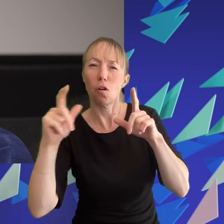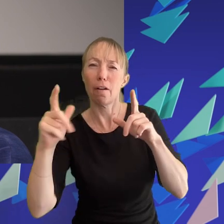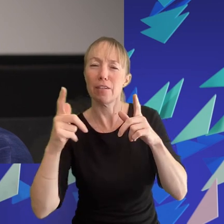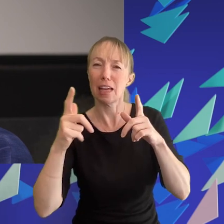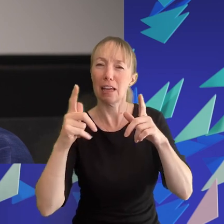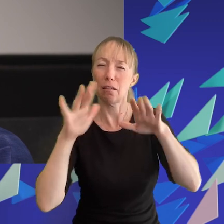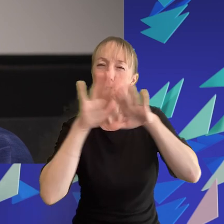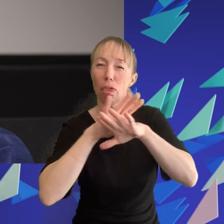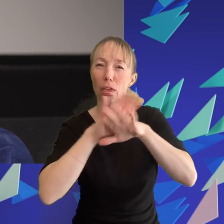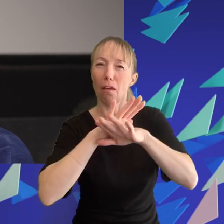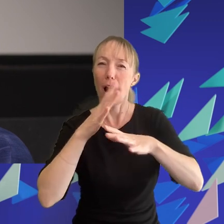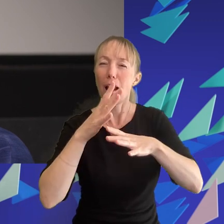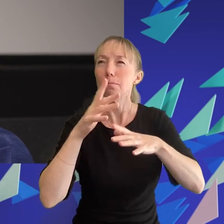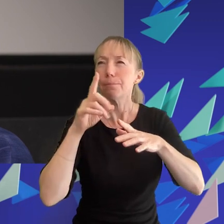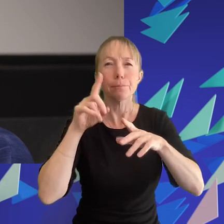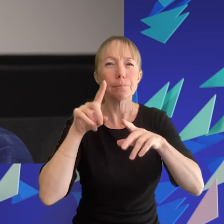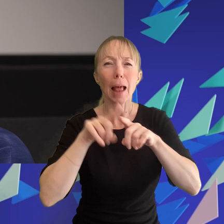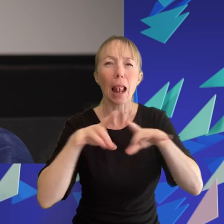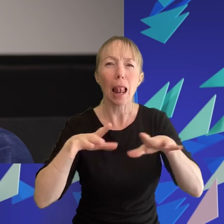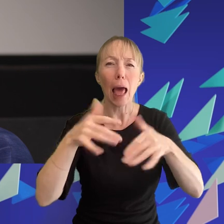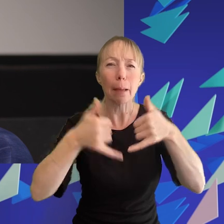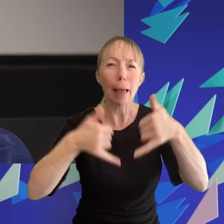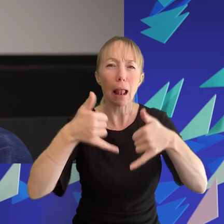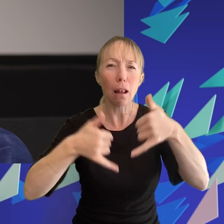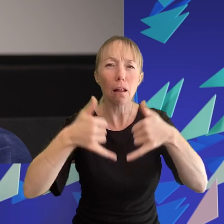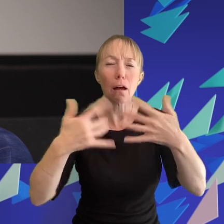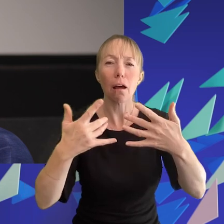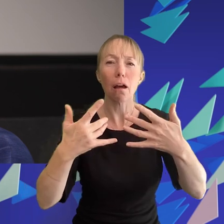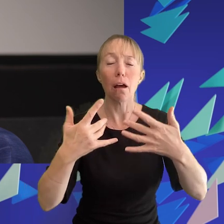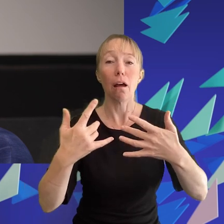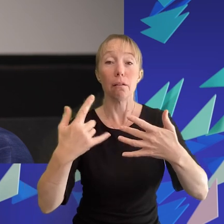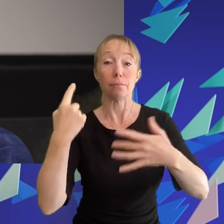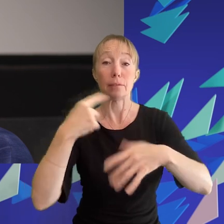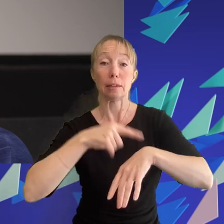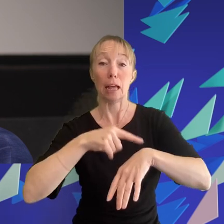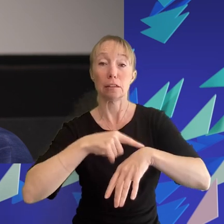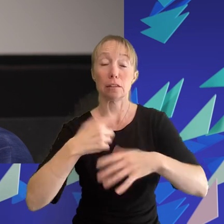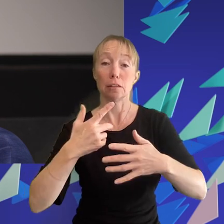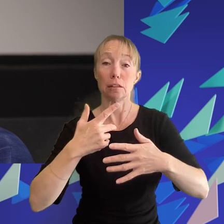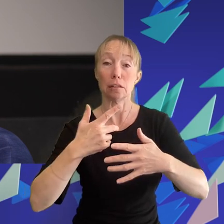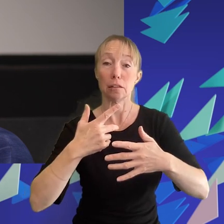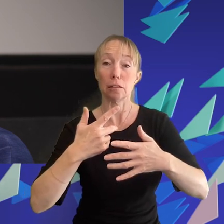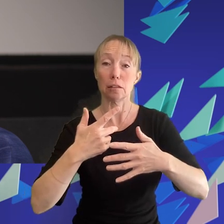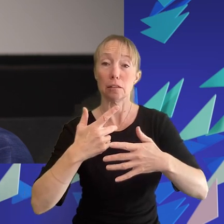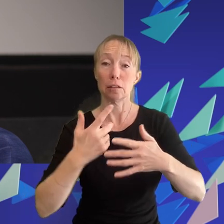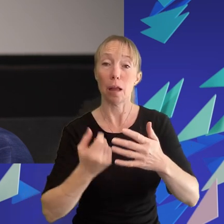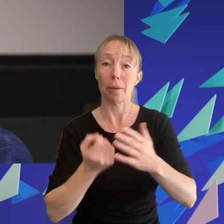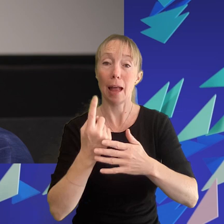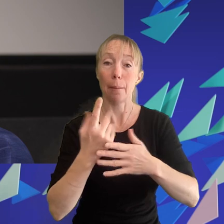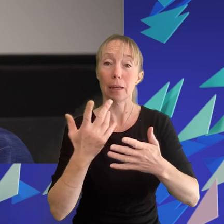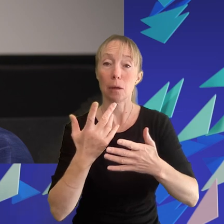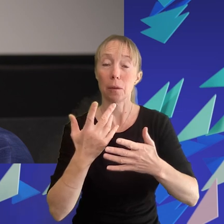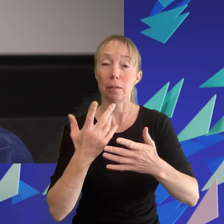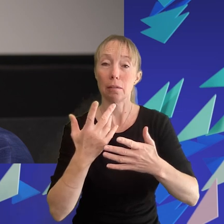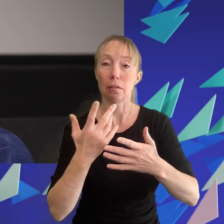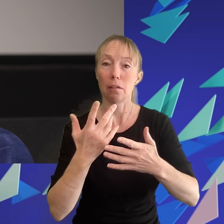kind of thing. And at that time, there was this kind of thing that was happening about to stay with